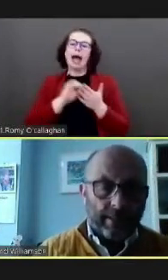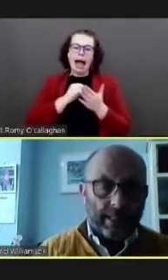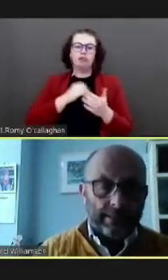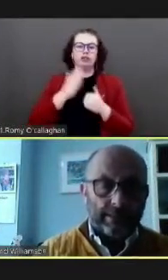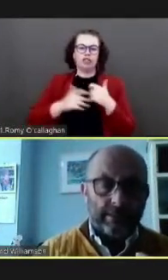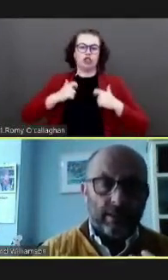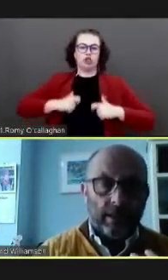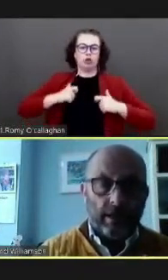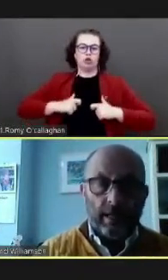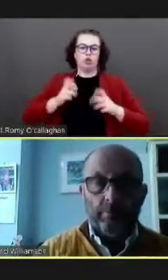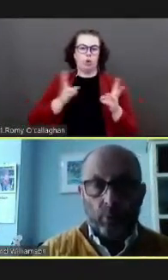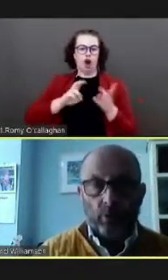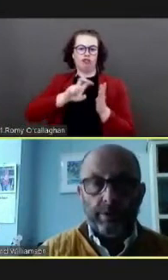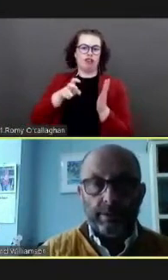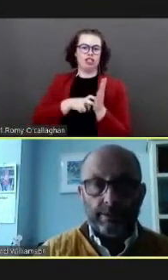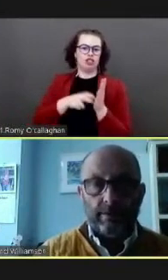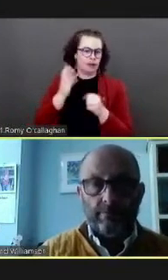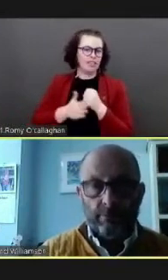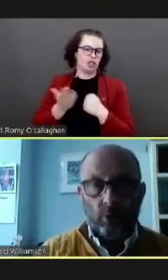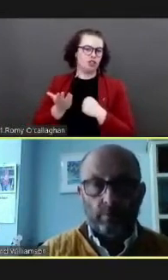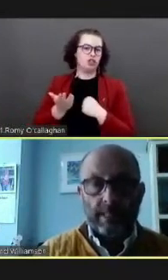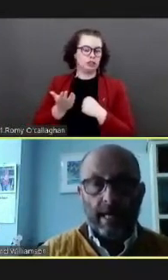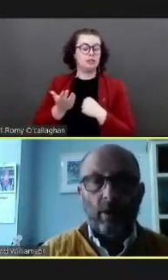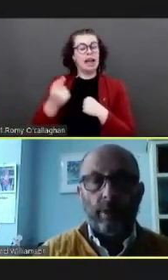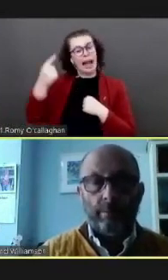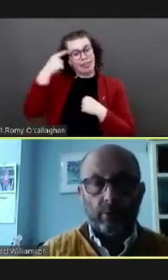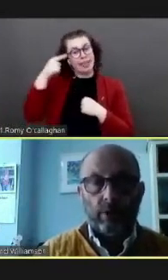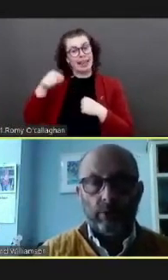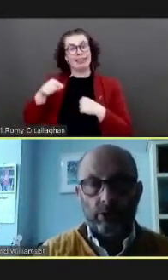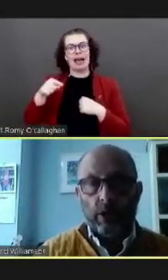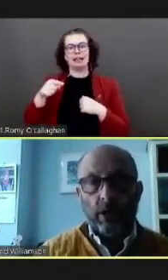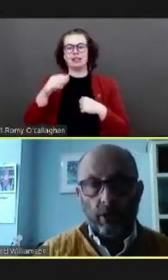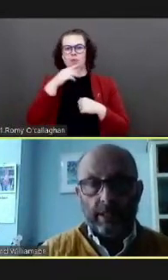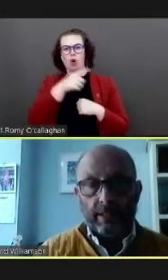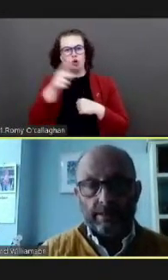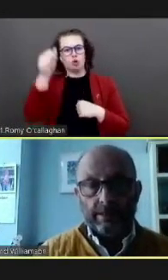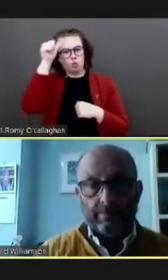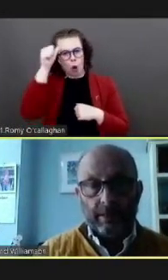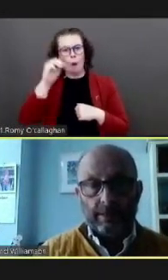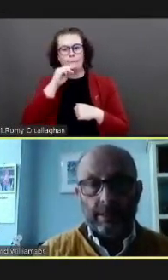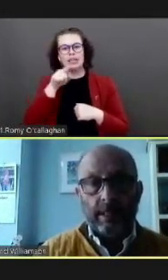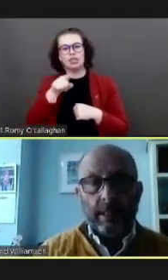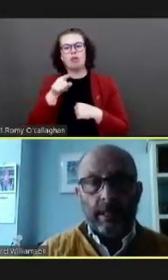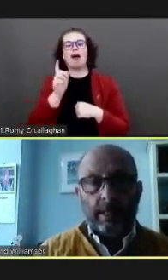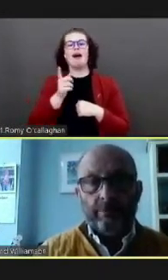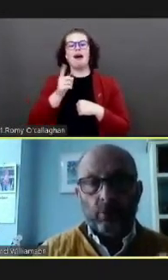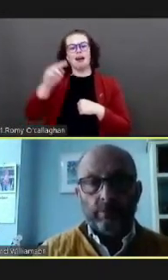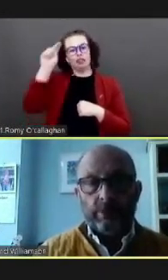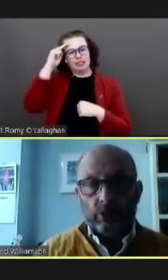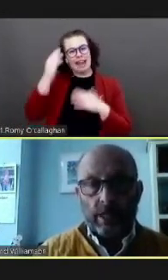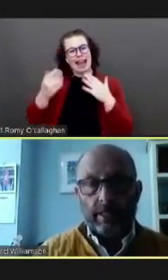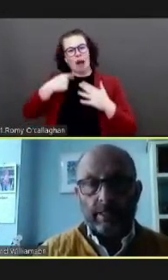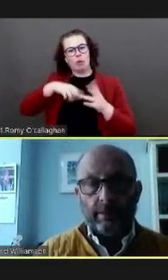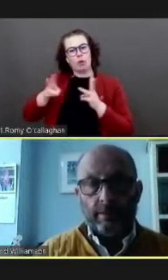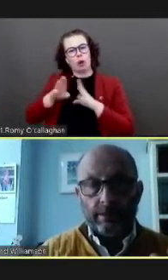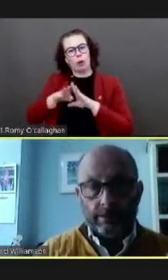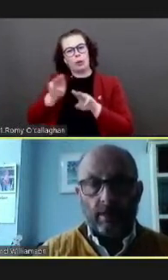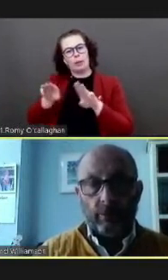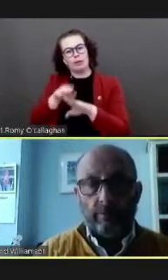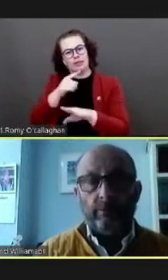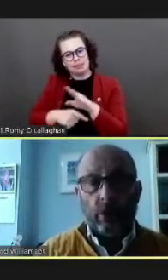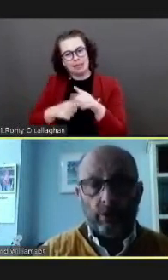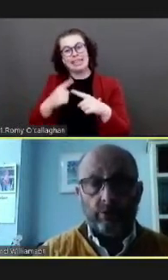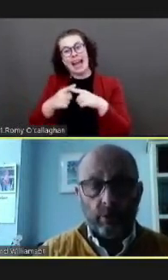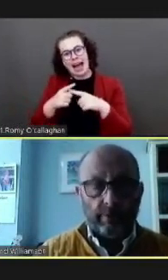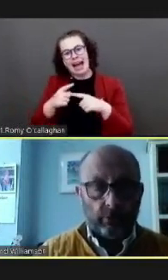I think that that's important as it informs how we approach looking at disability and informs the training that